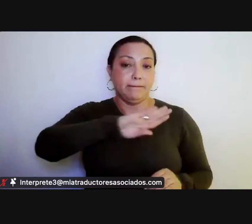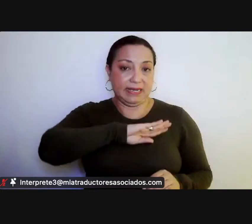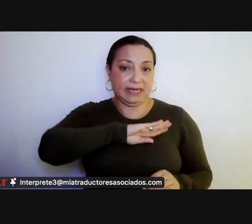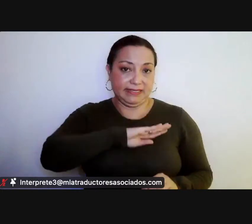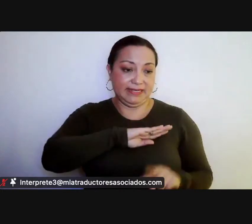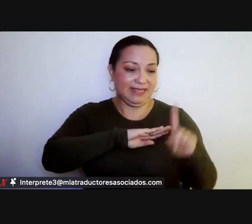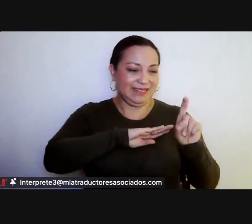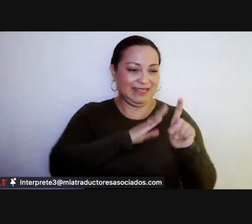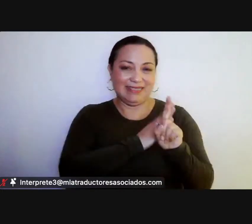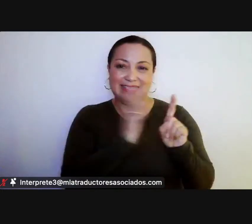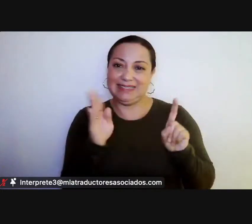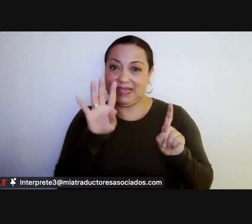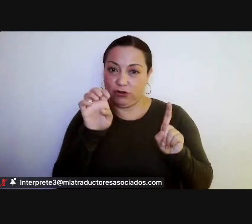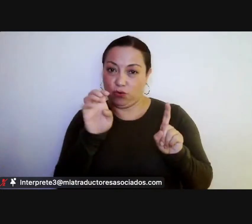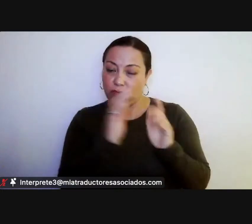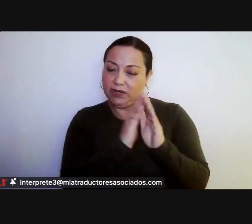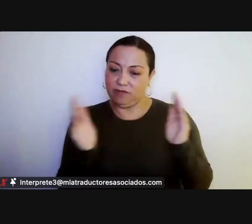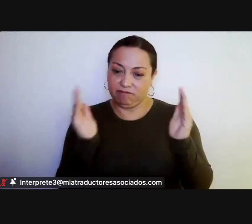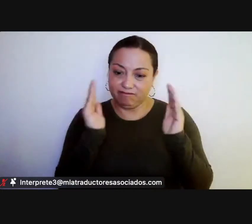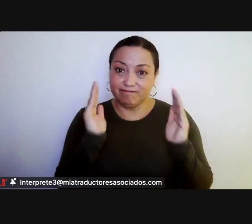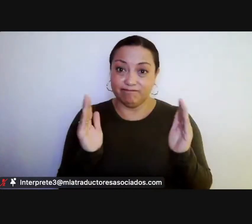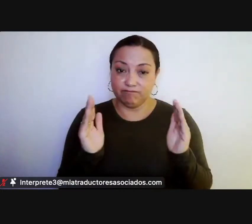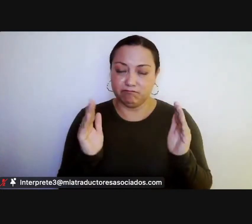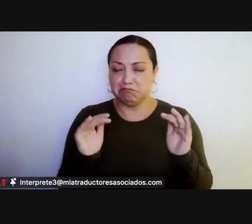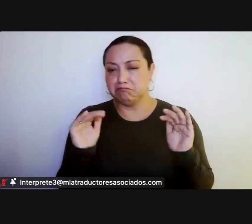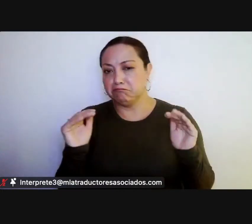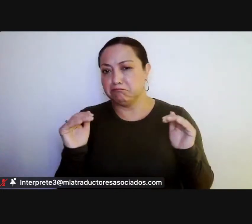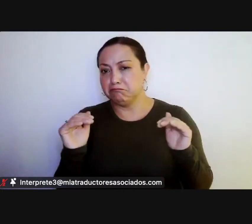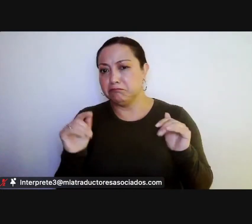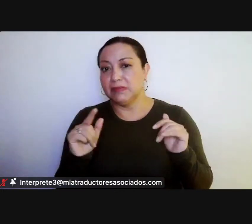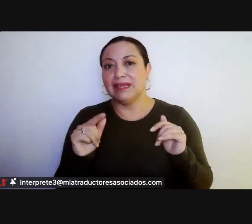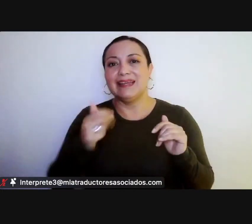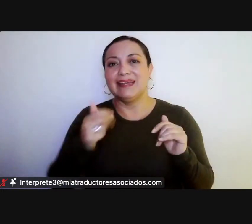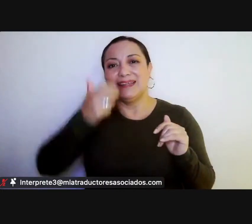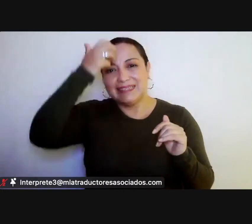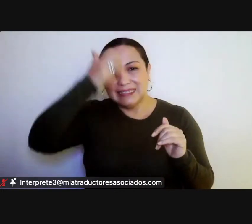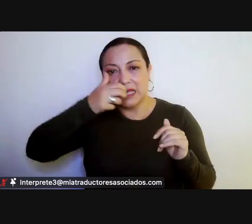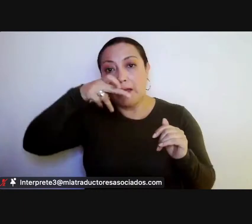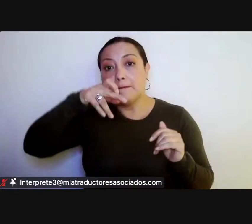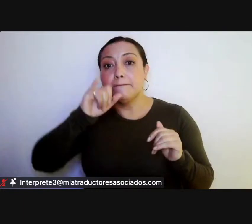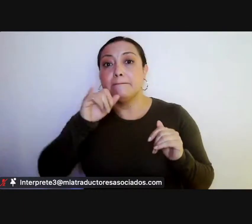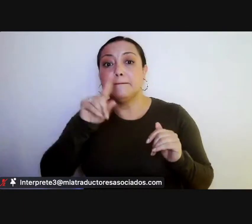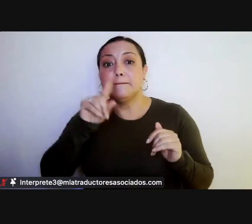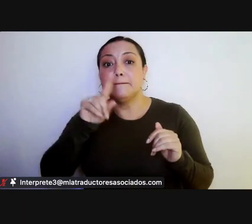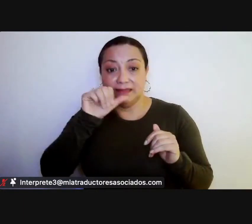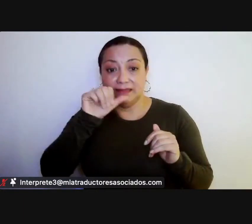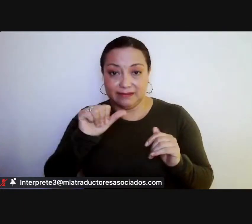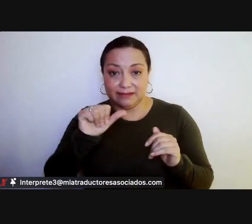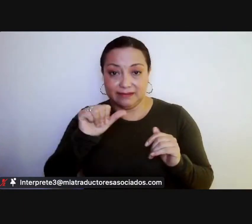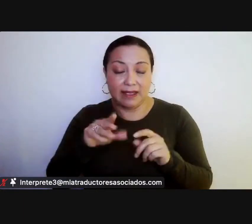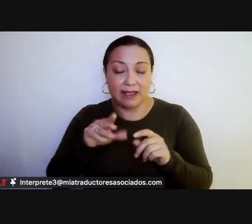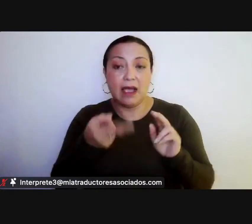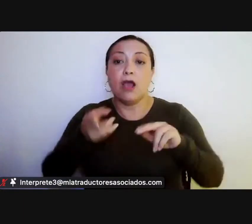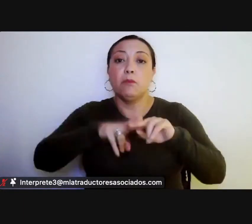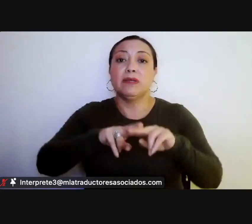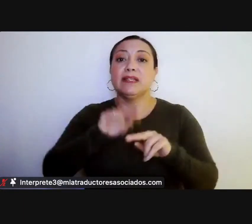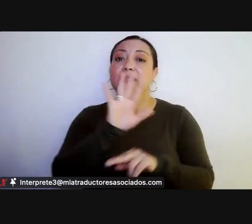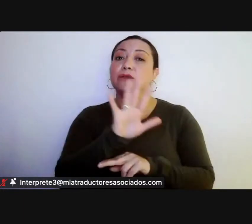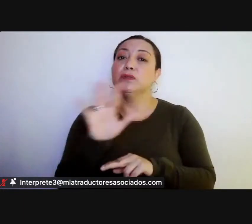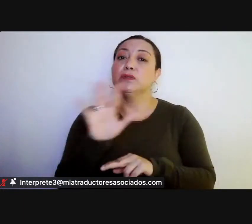average of children in secondary, according to the PISA test, could go